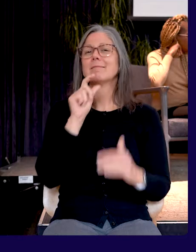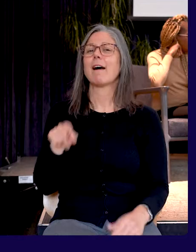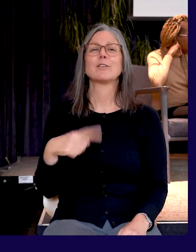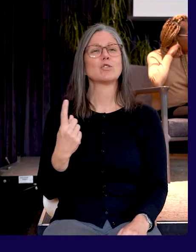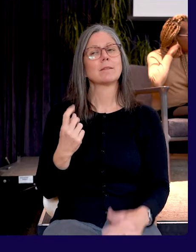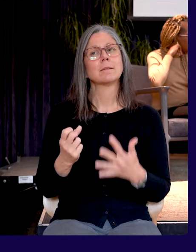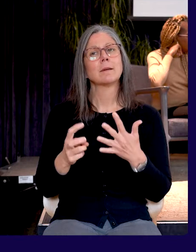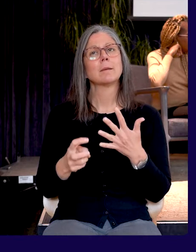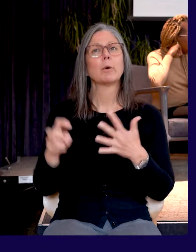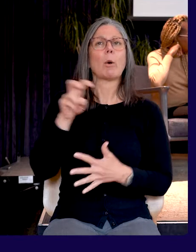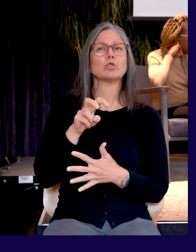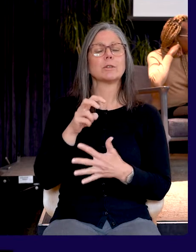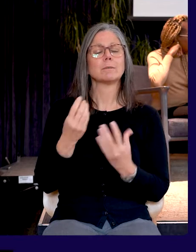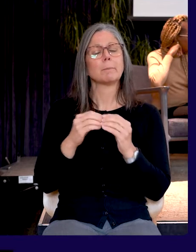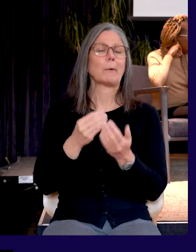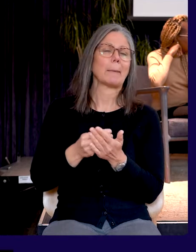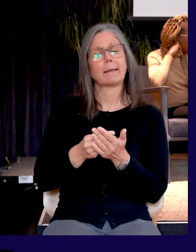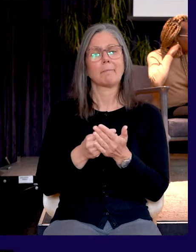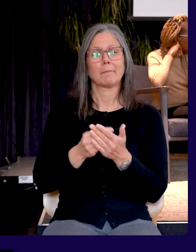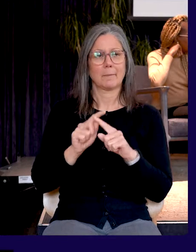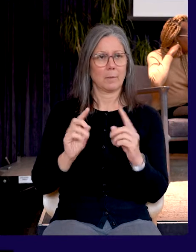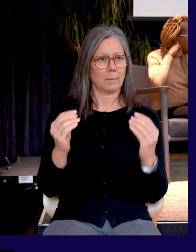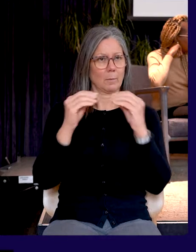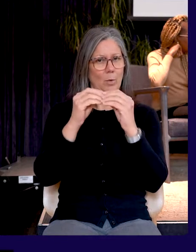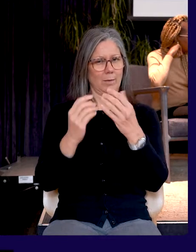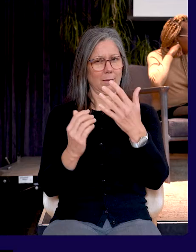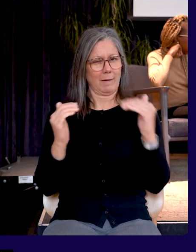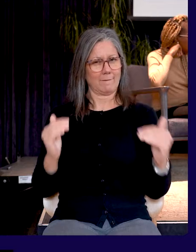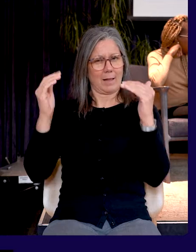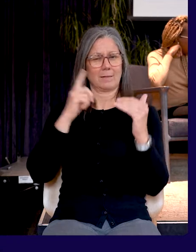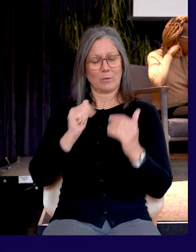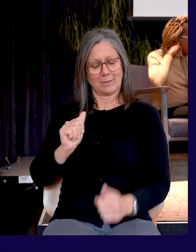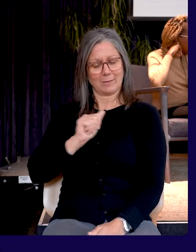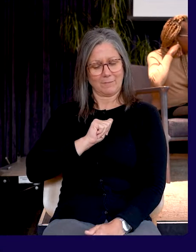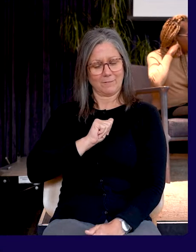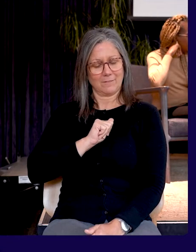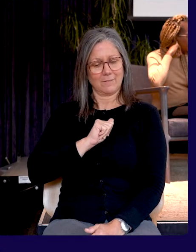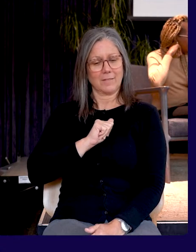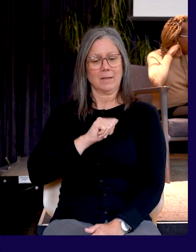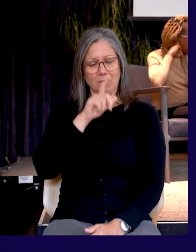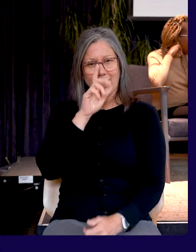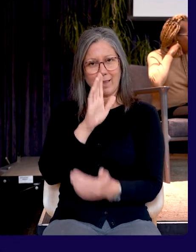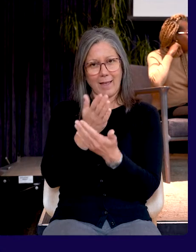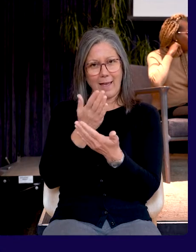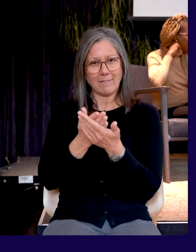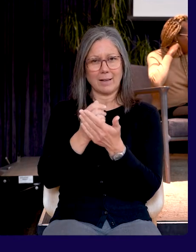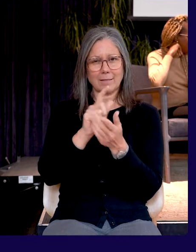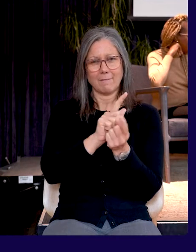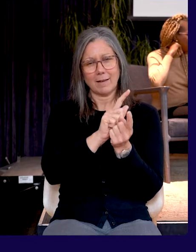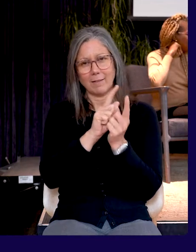a promotion or more money, but she's looking for advancement of herself. And she's looking for evidenced